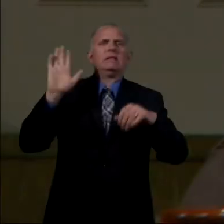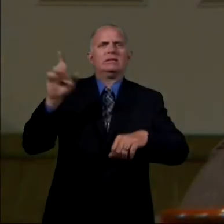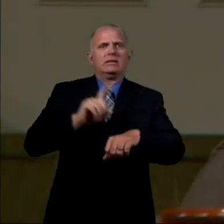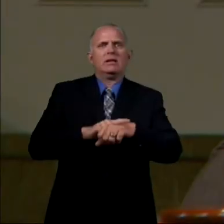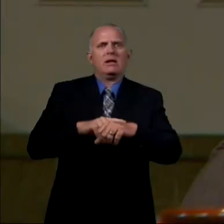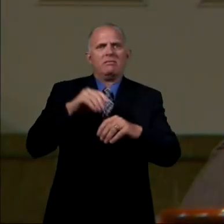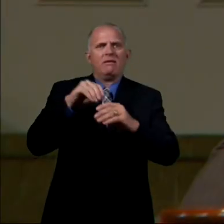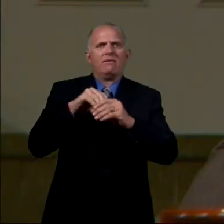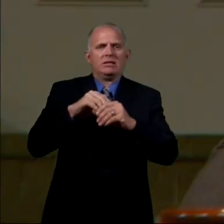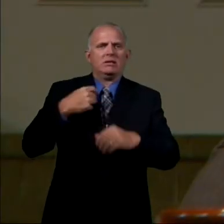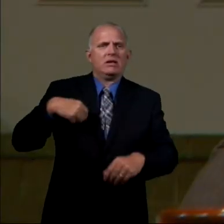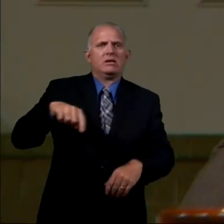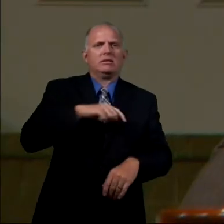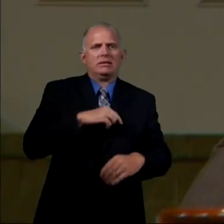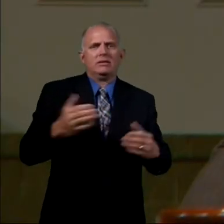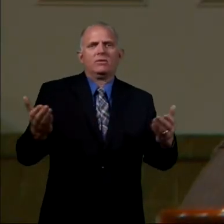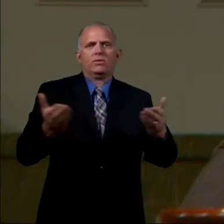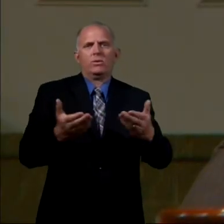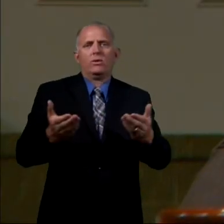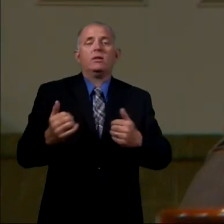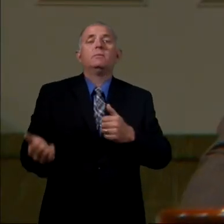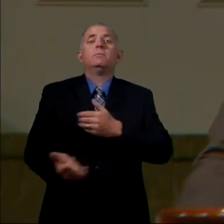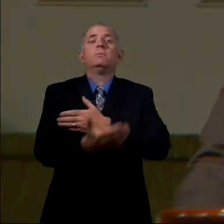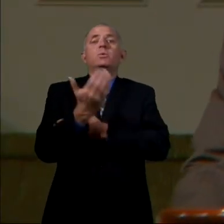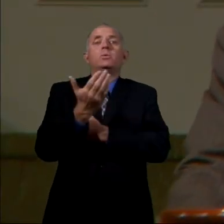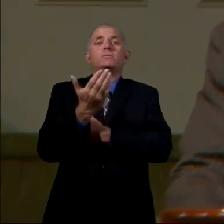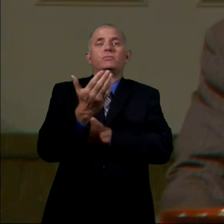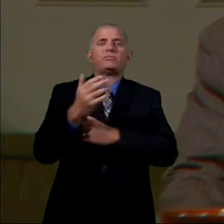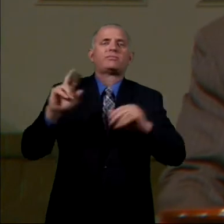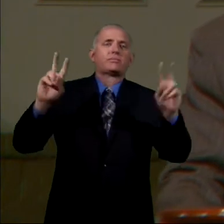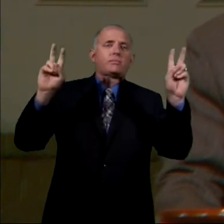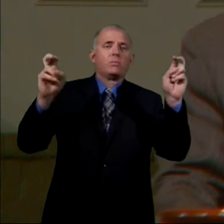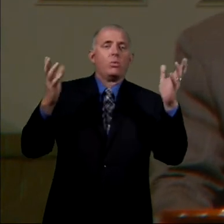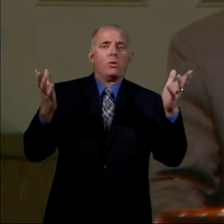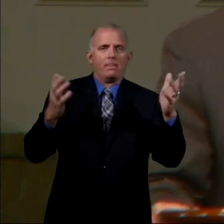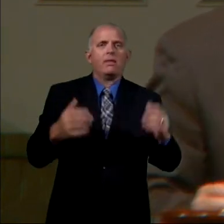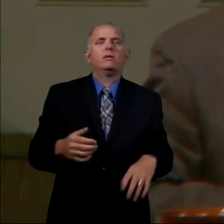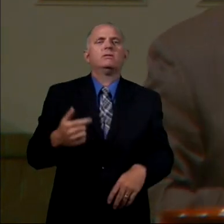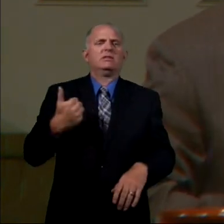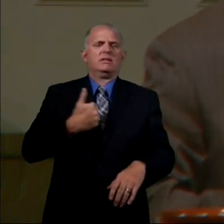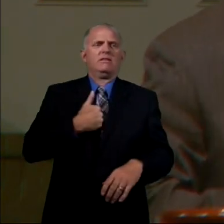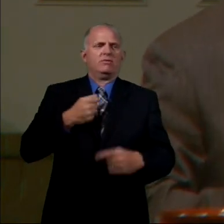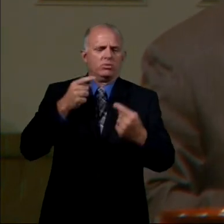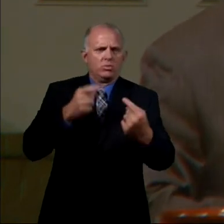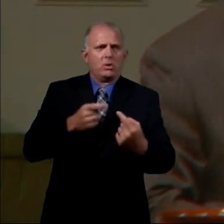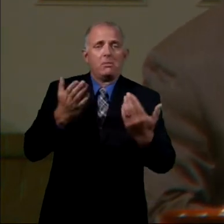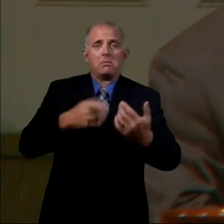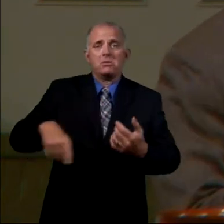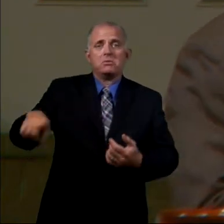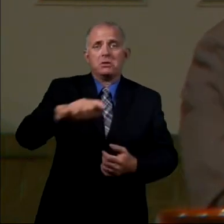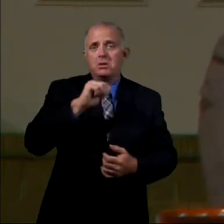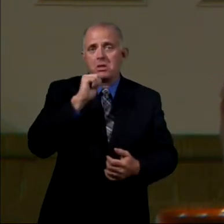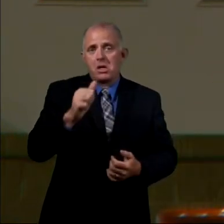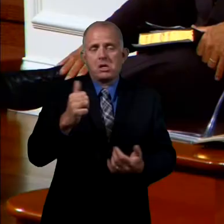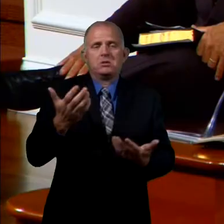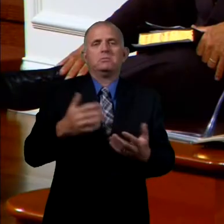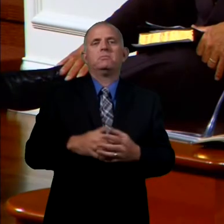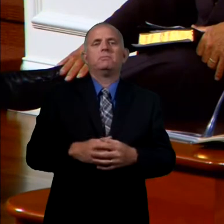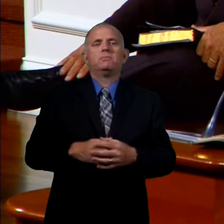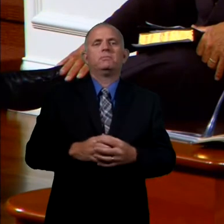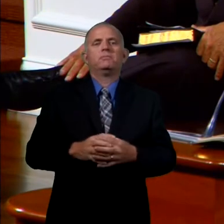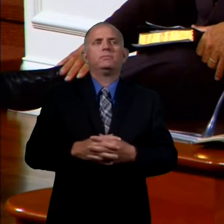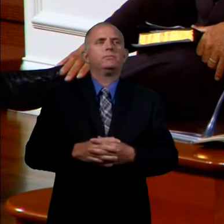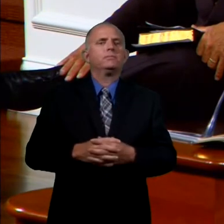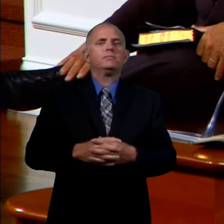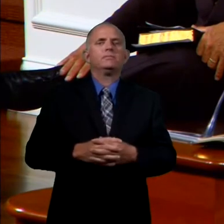This morning, I want to talk to you about a topic that I think I struggle with sometimes, and maybe you do, maybe you do not. But as you hear